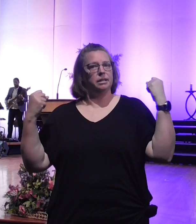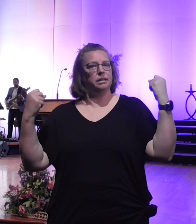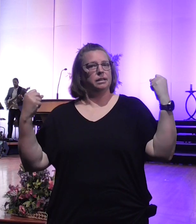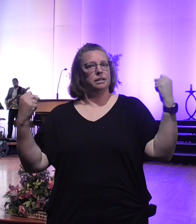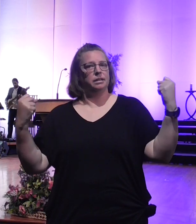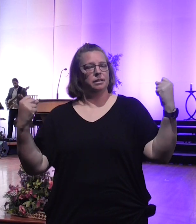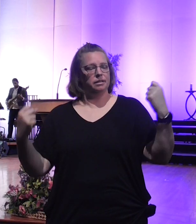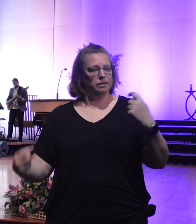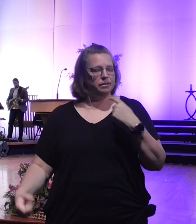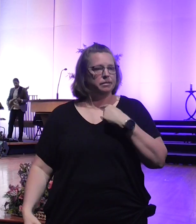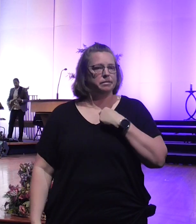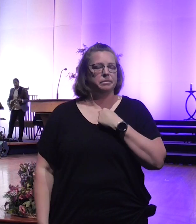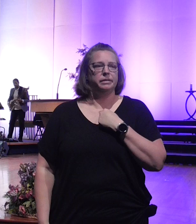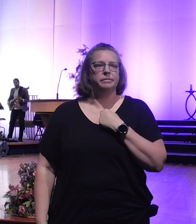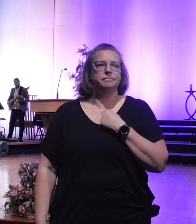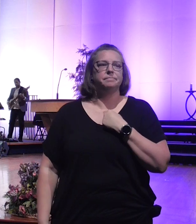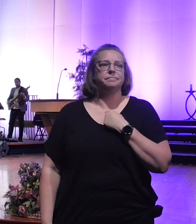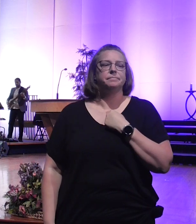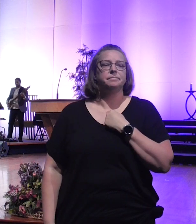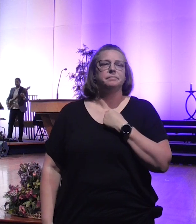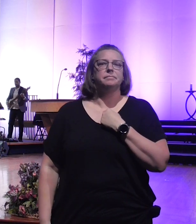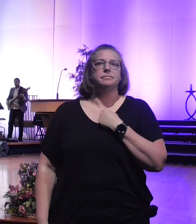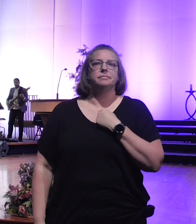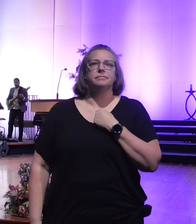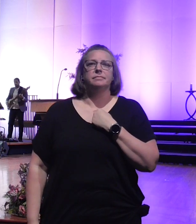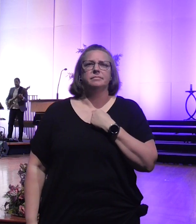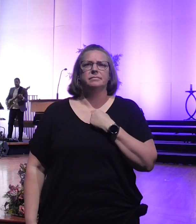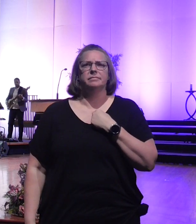heal me,